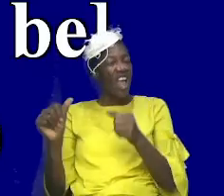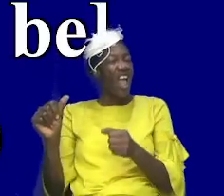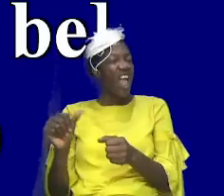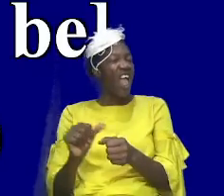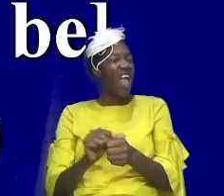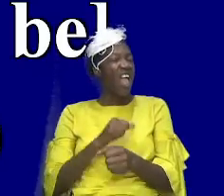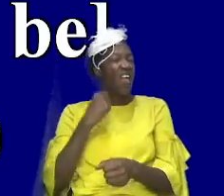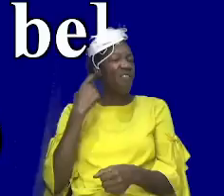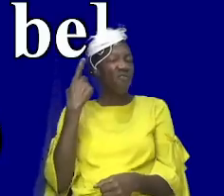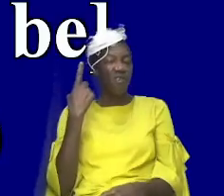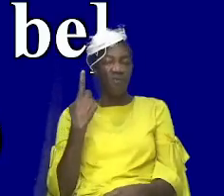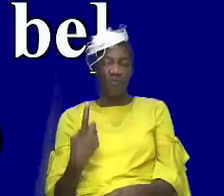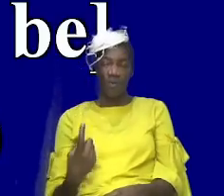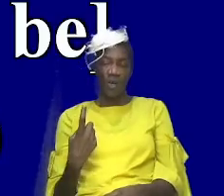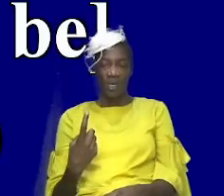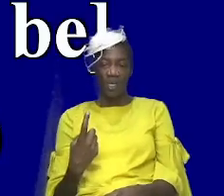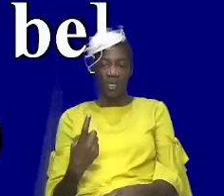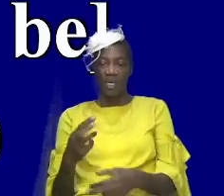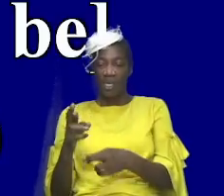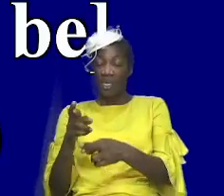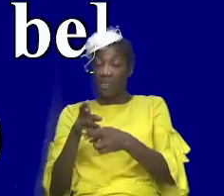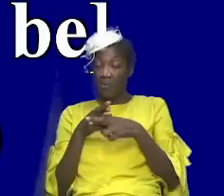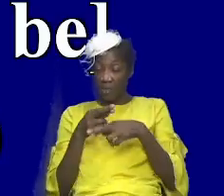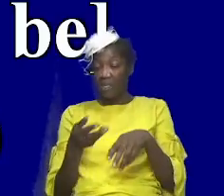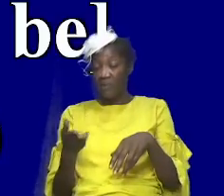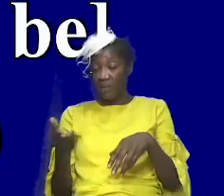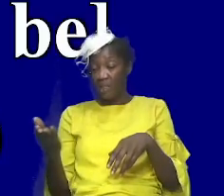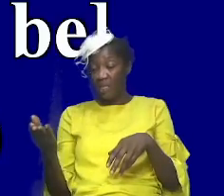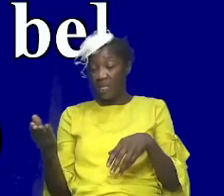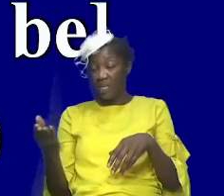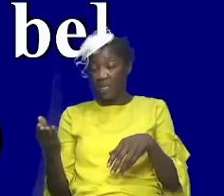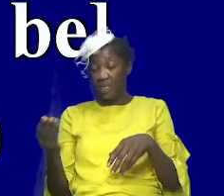us, to receive the things